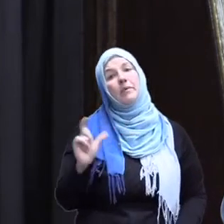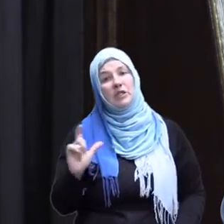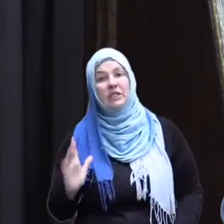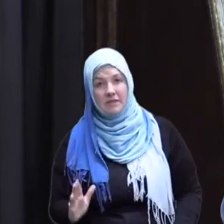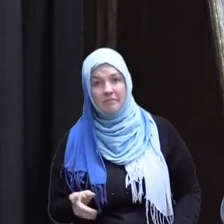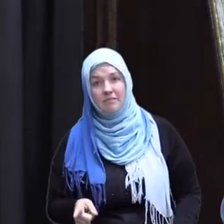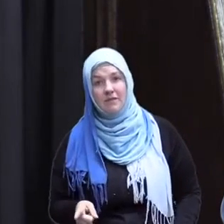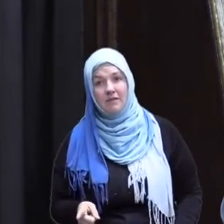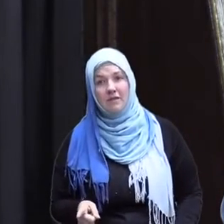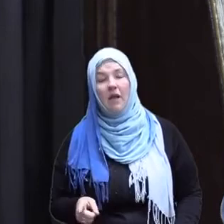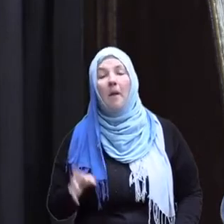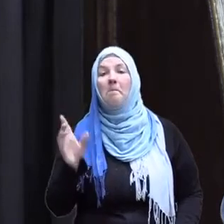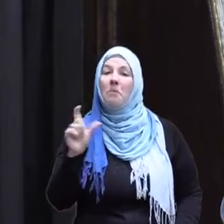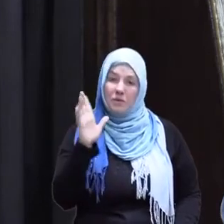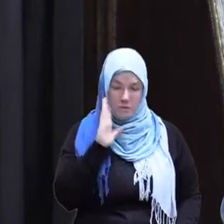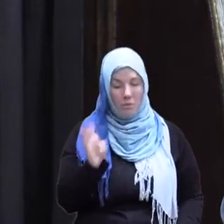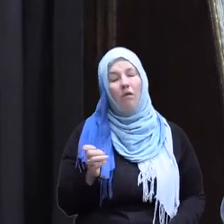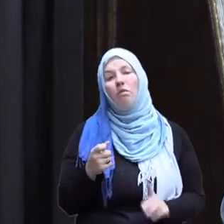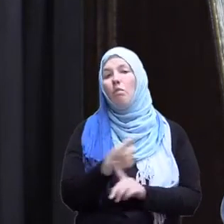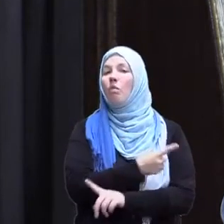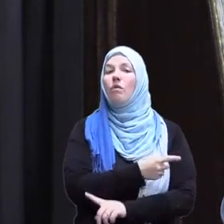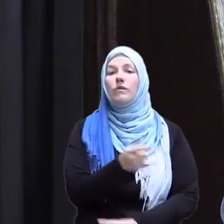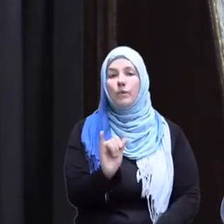They will go astray. And